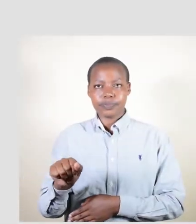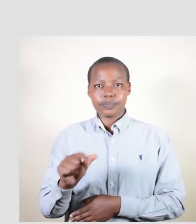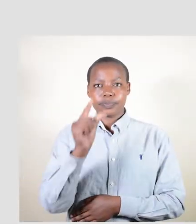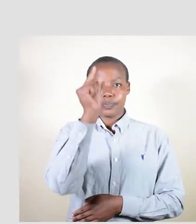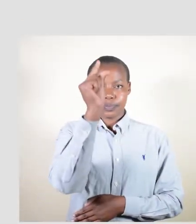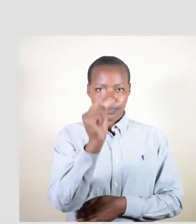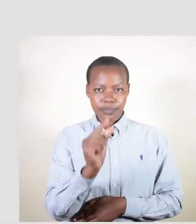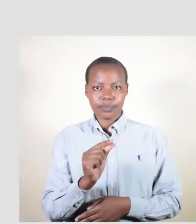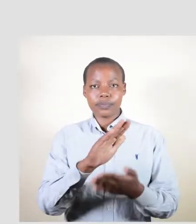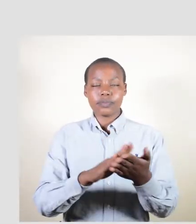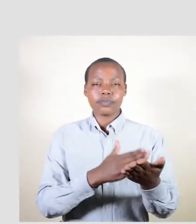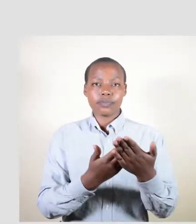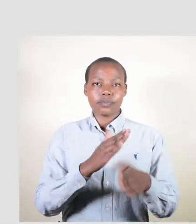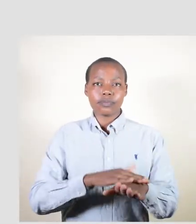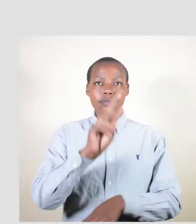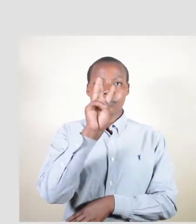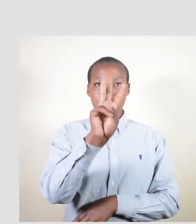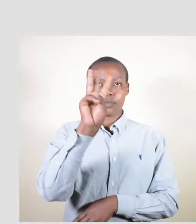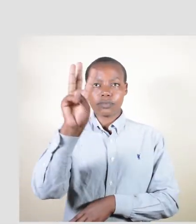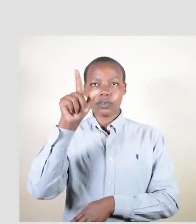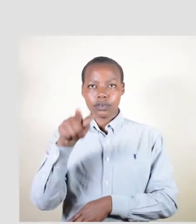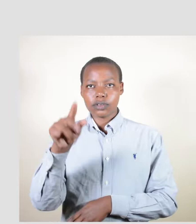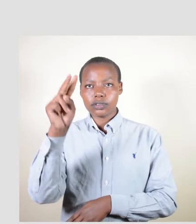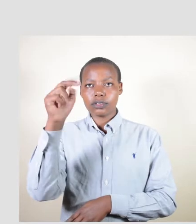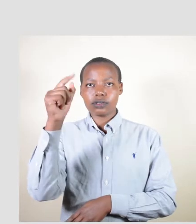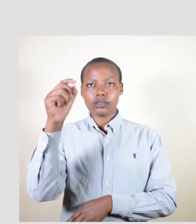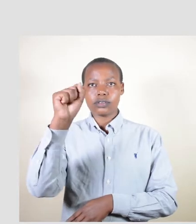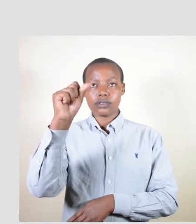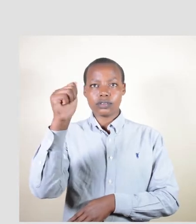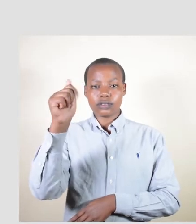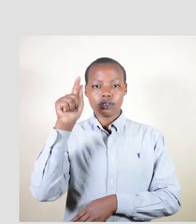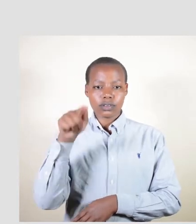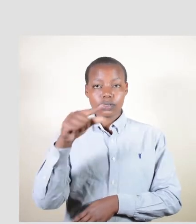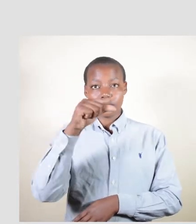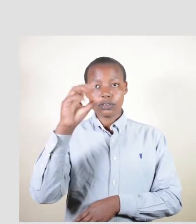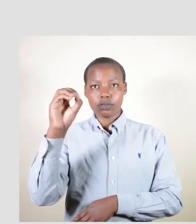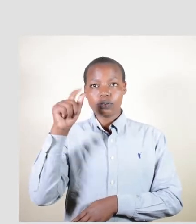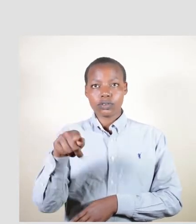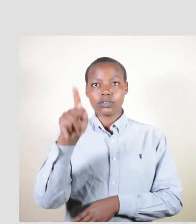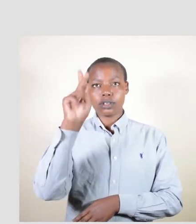motor vehicles. The customer makes an application on